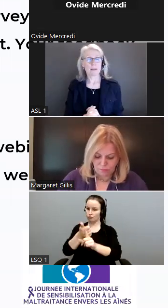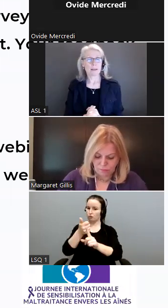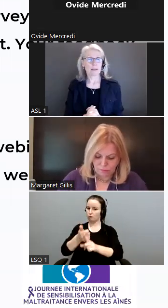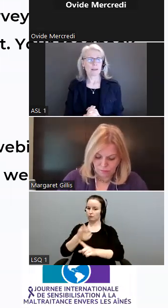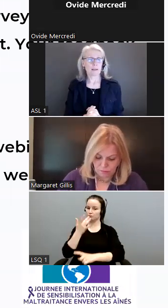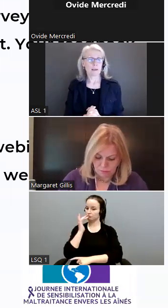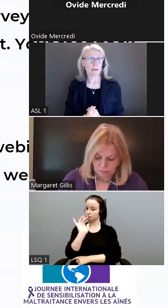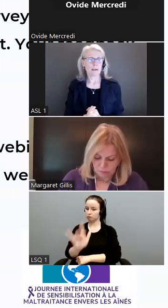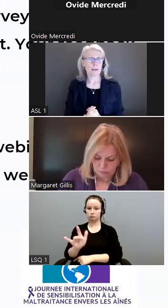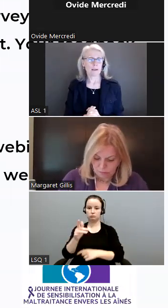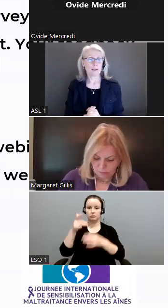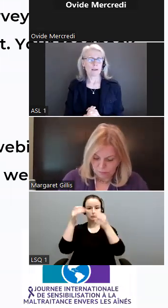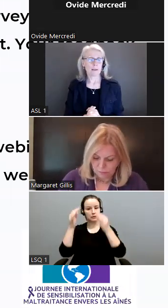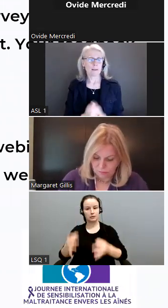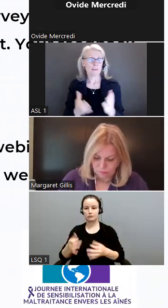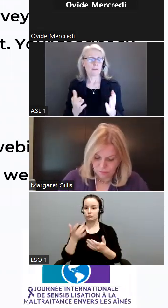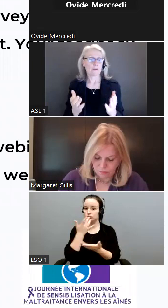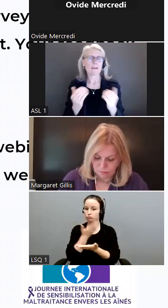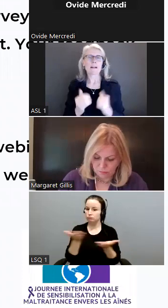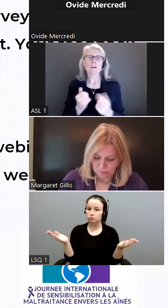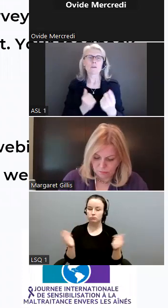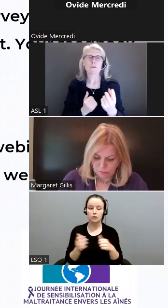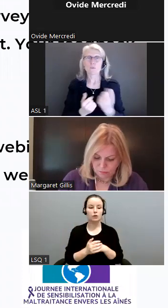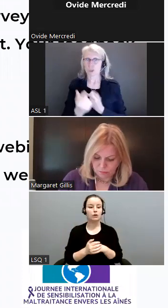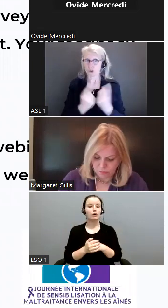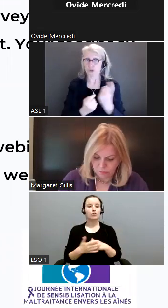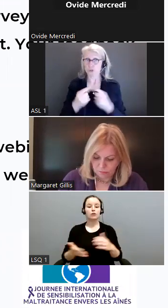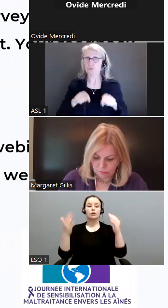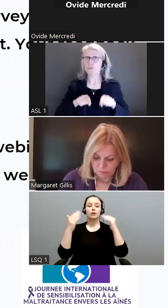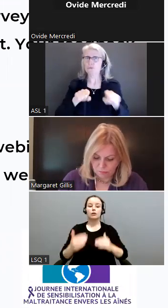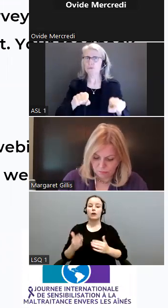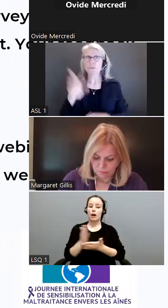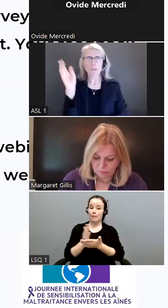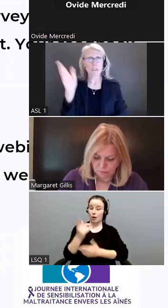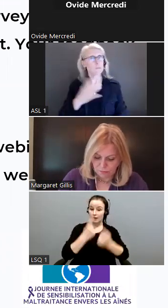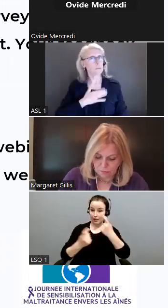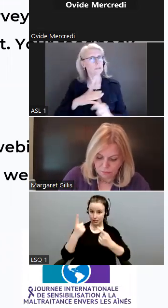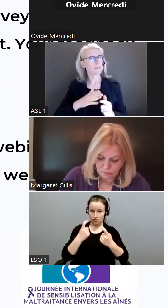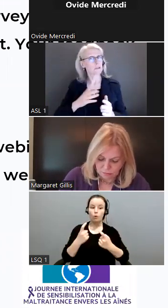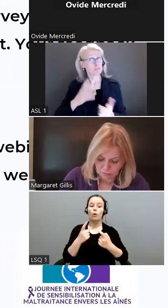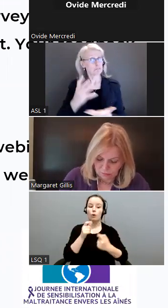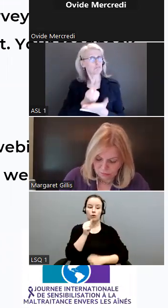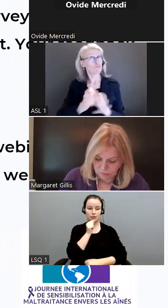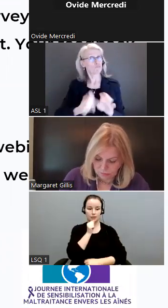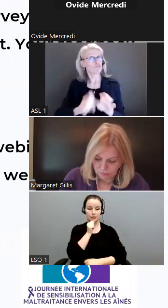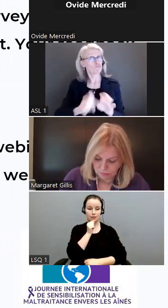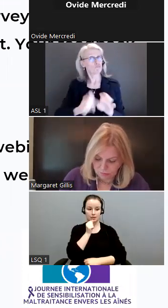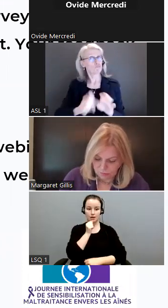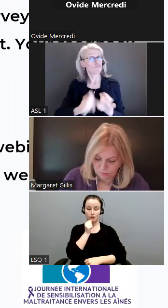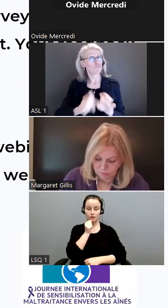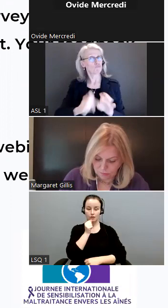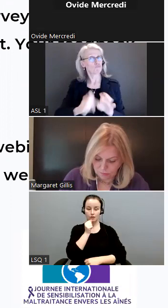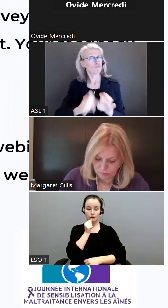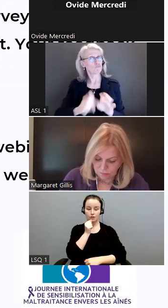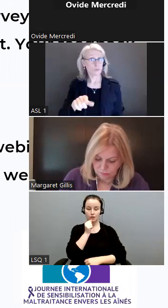mentioned before, we will be welcoming questions throughout the presentation. So if you have any questions you want asked to our